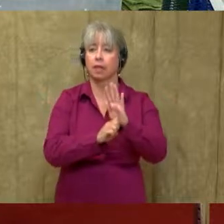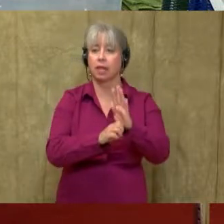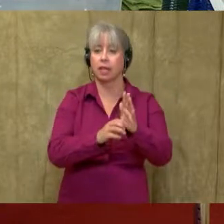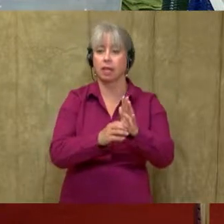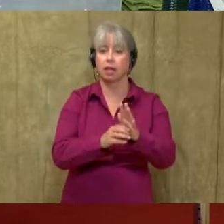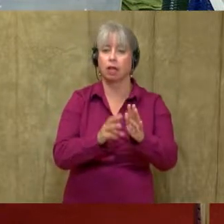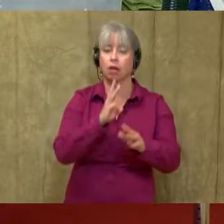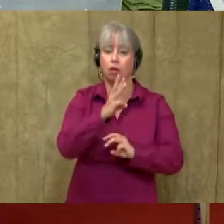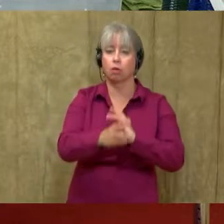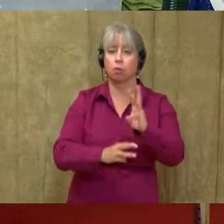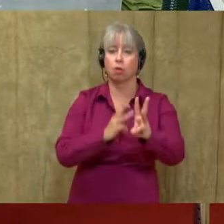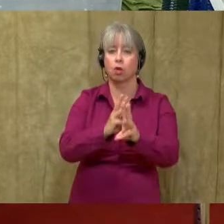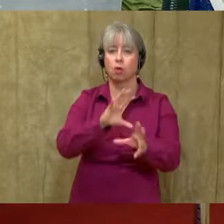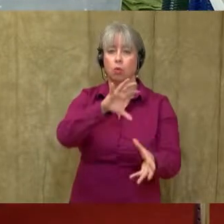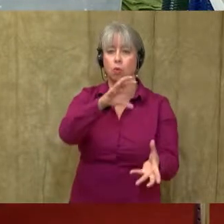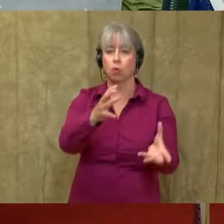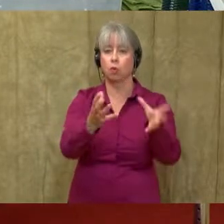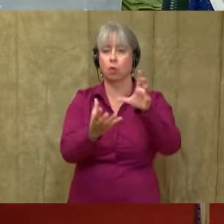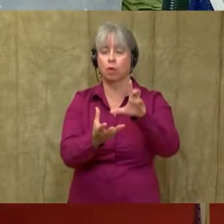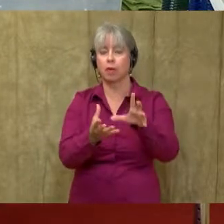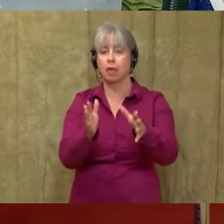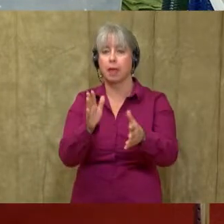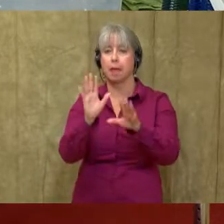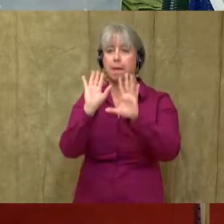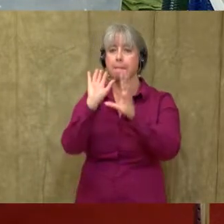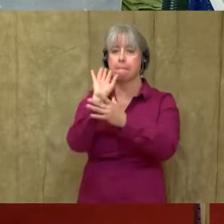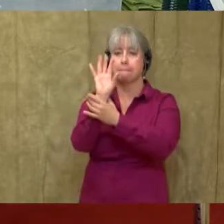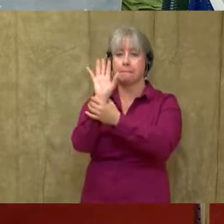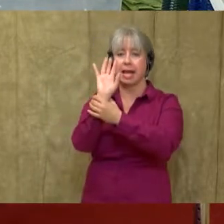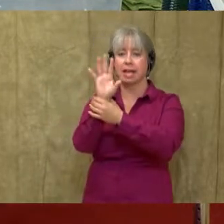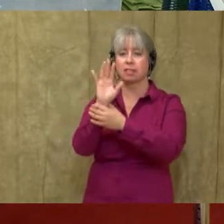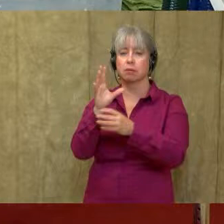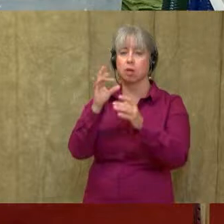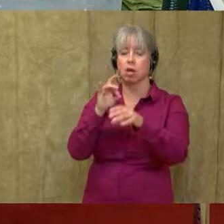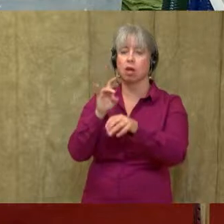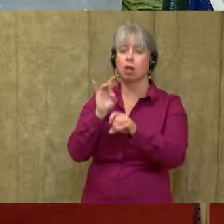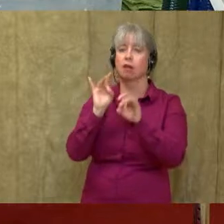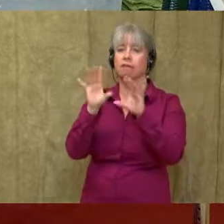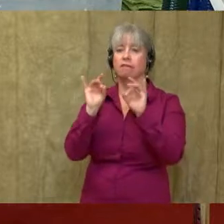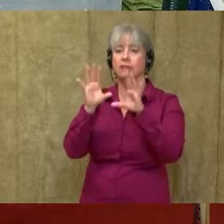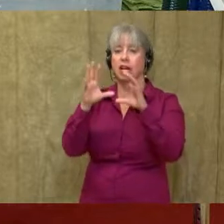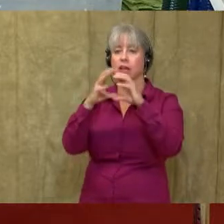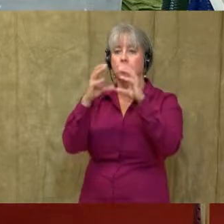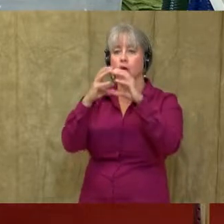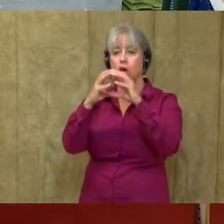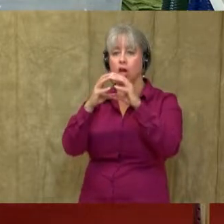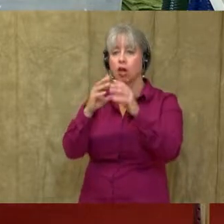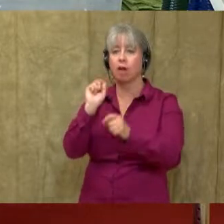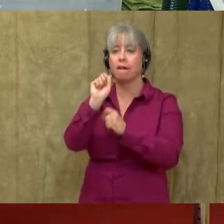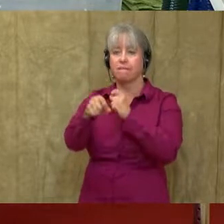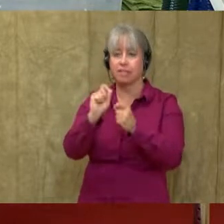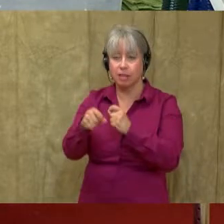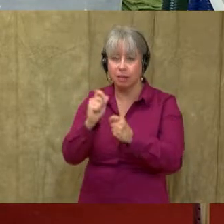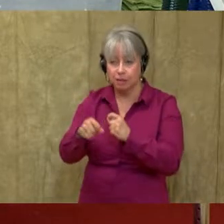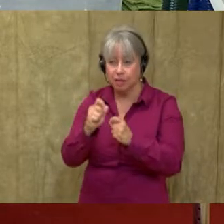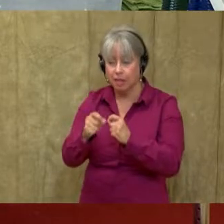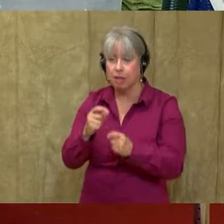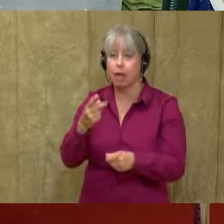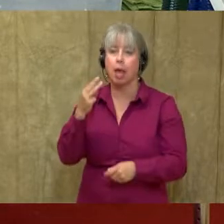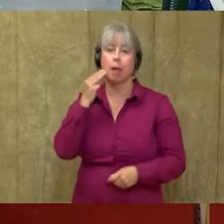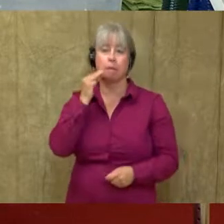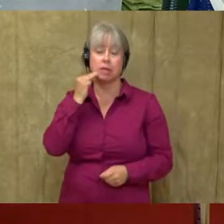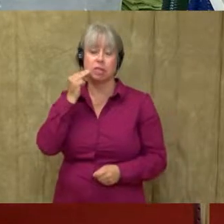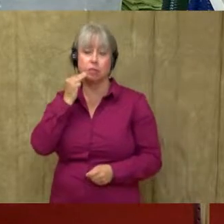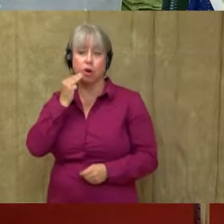globe, a basketball, volleyball. Maybe you have a fishing bobber. Earlier, Miss Murrah had on